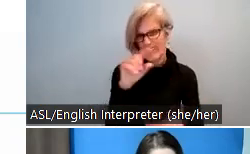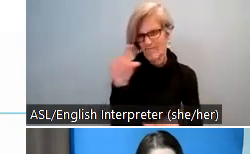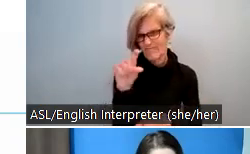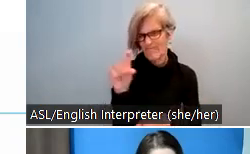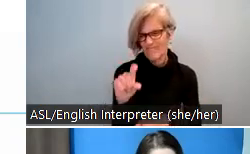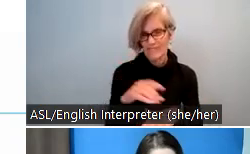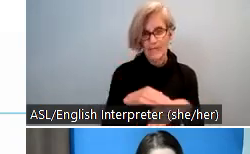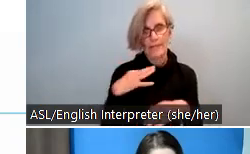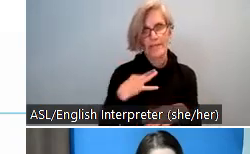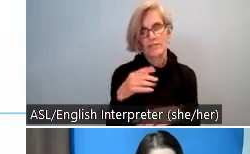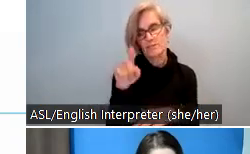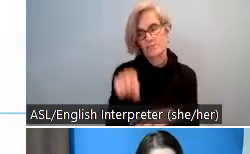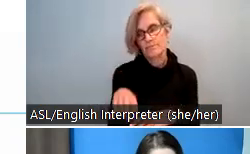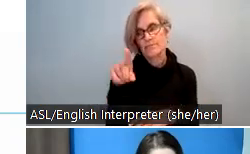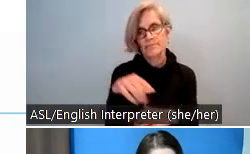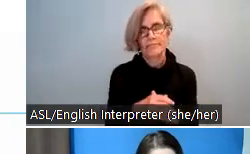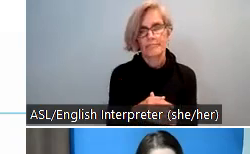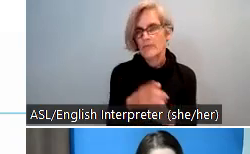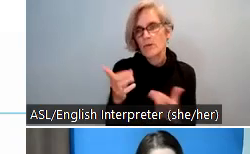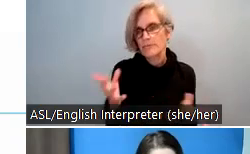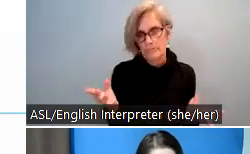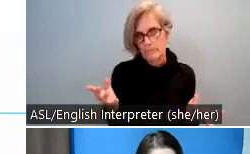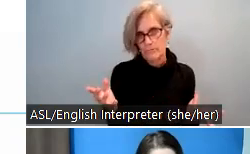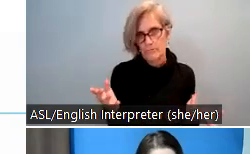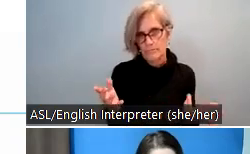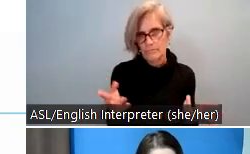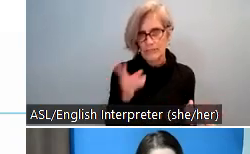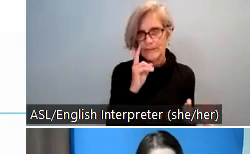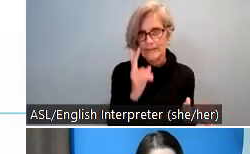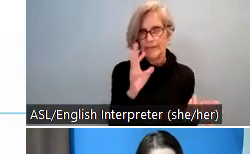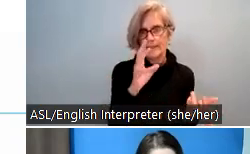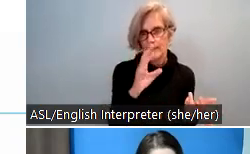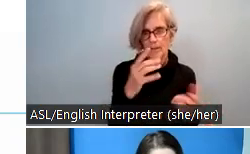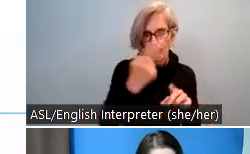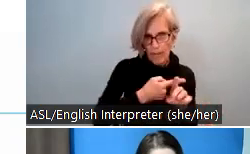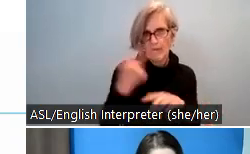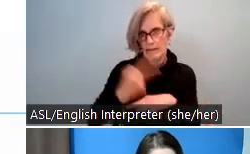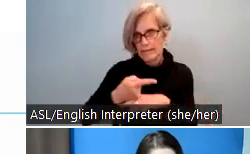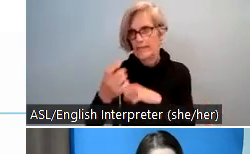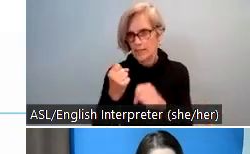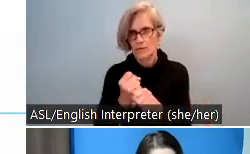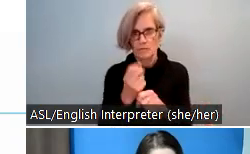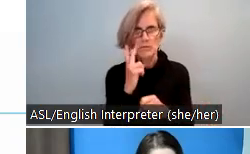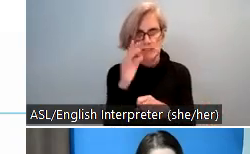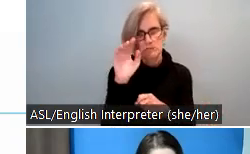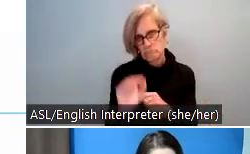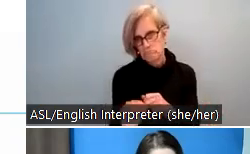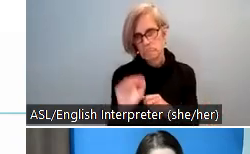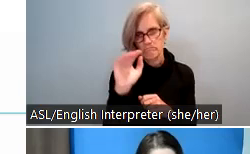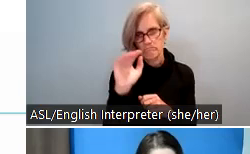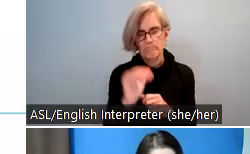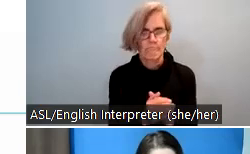they're going to, you just input, how it has here, month, day, and year, and be